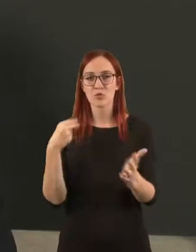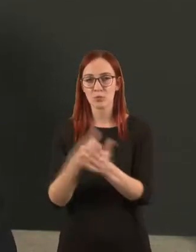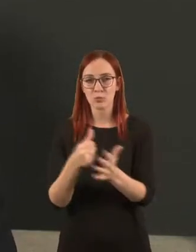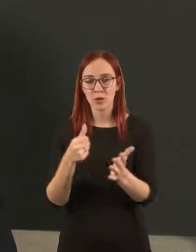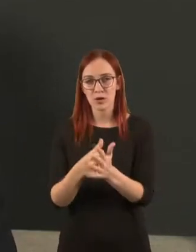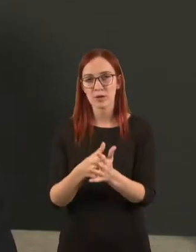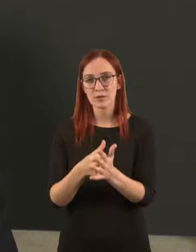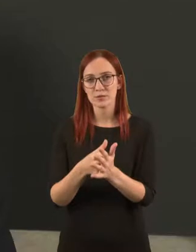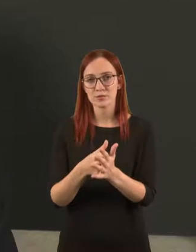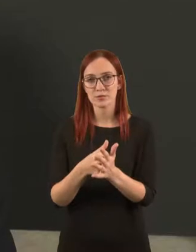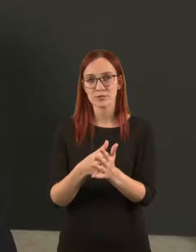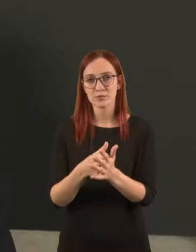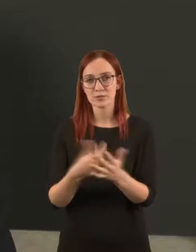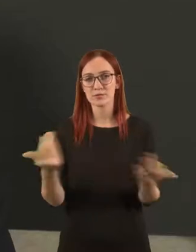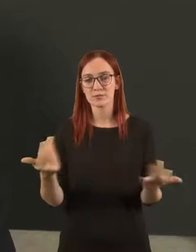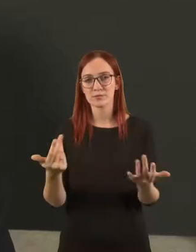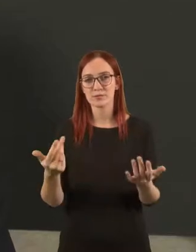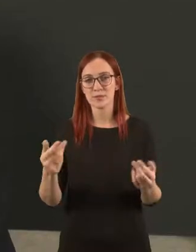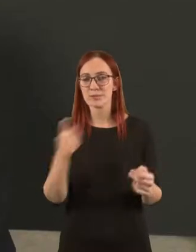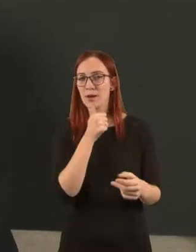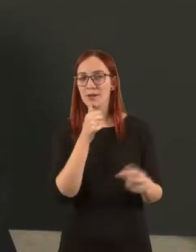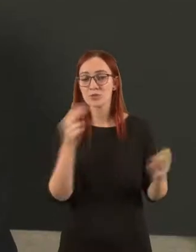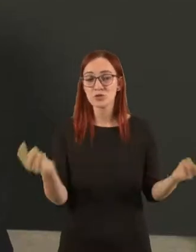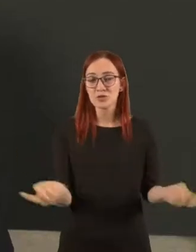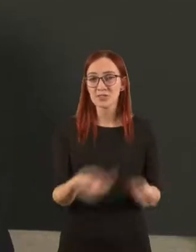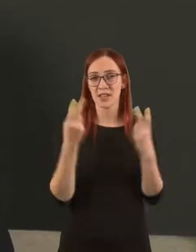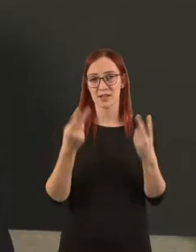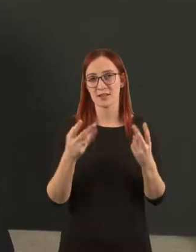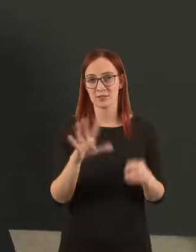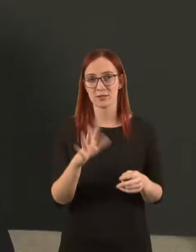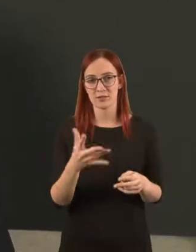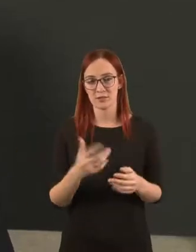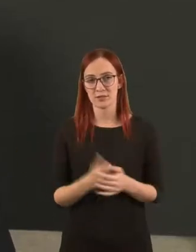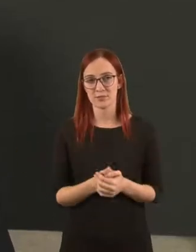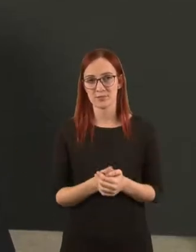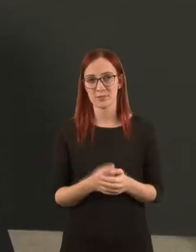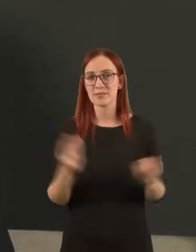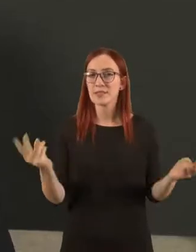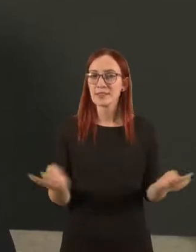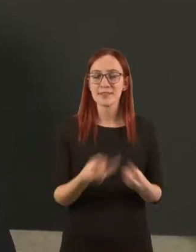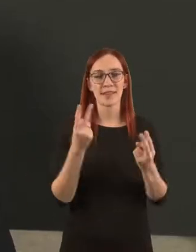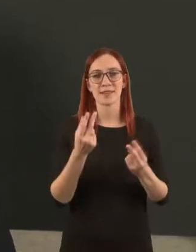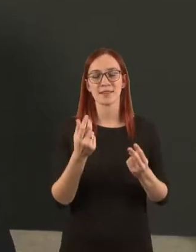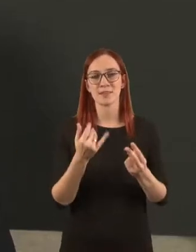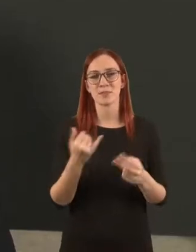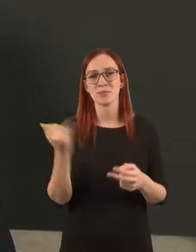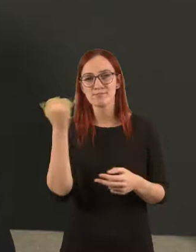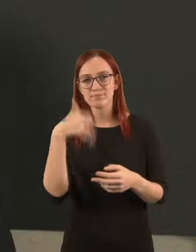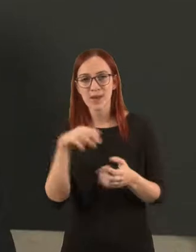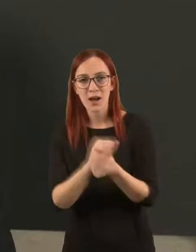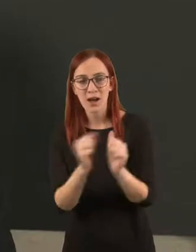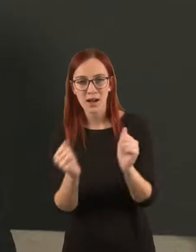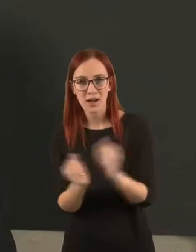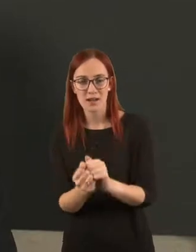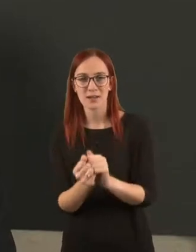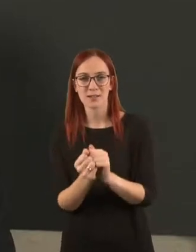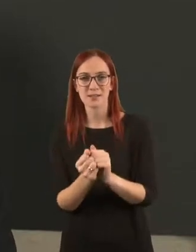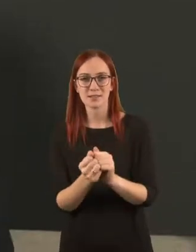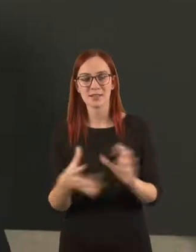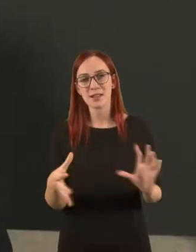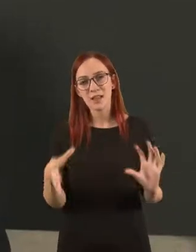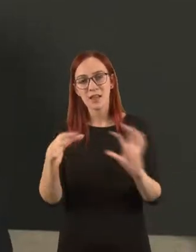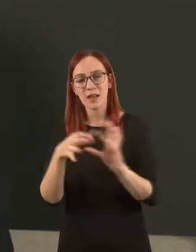But so some taxes cannot be avoided, and we should really tax what we